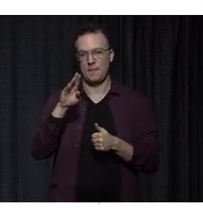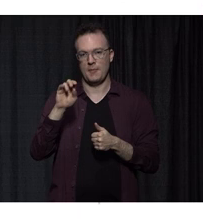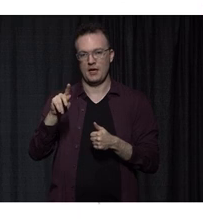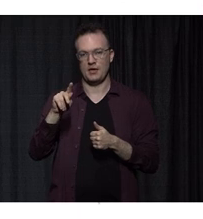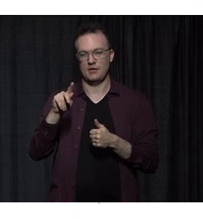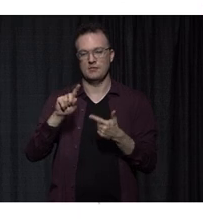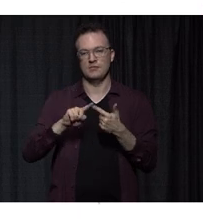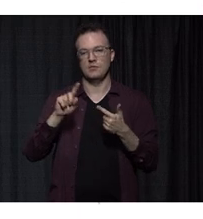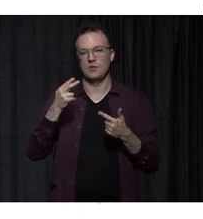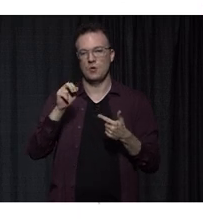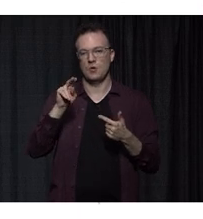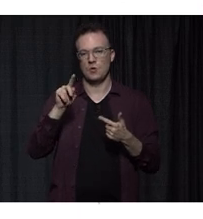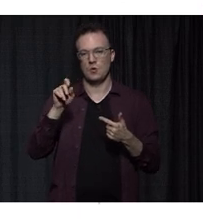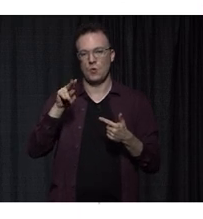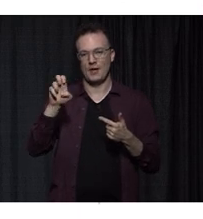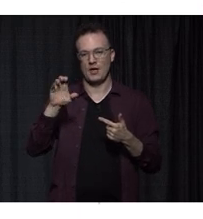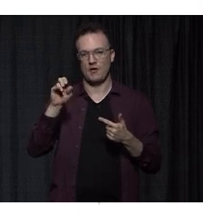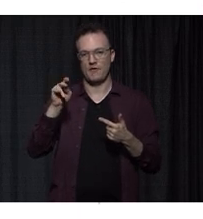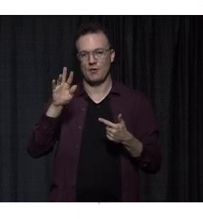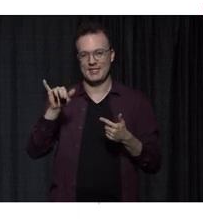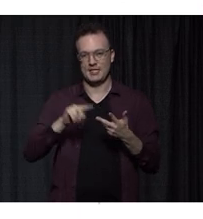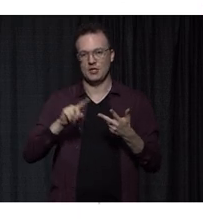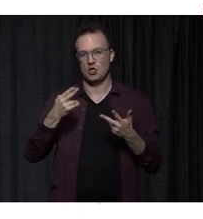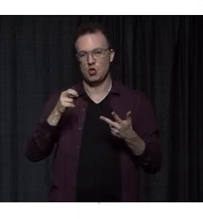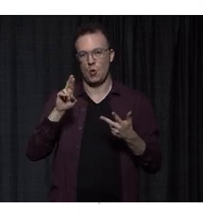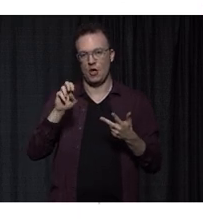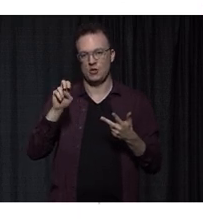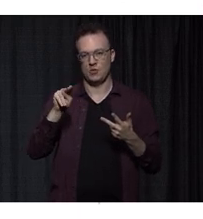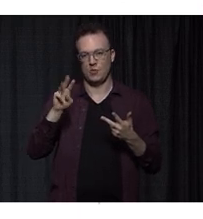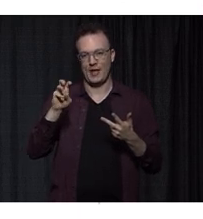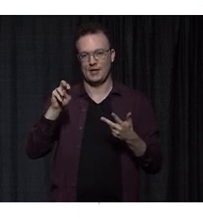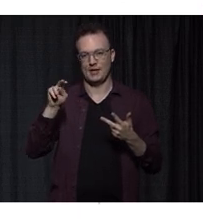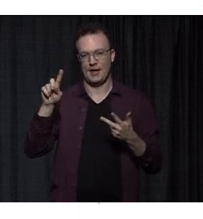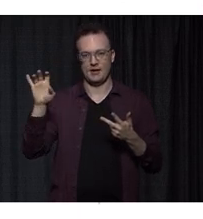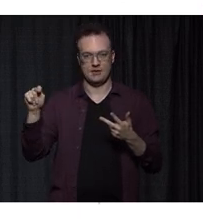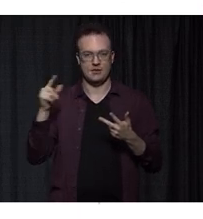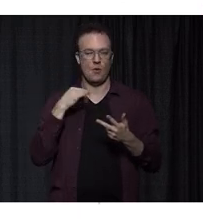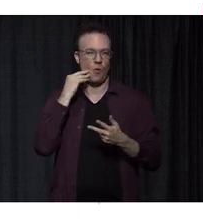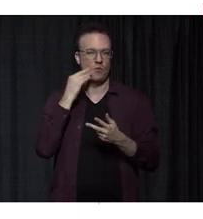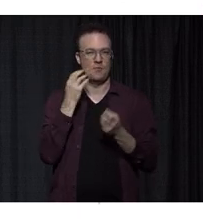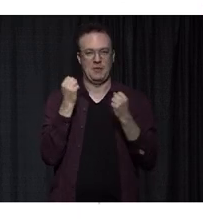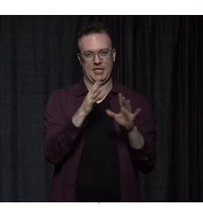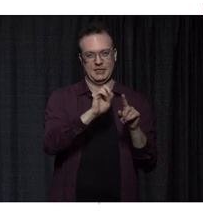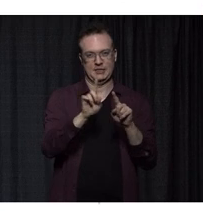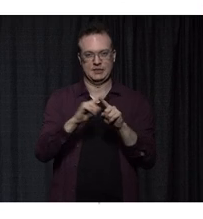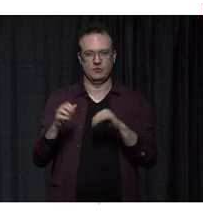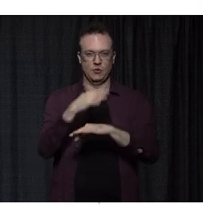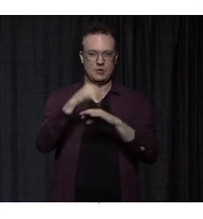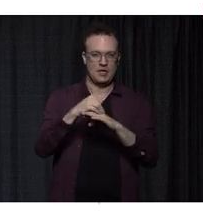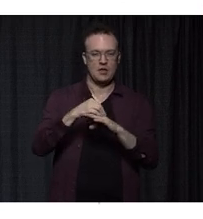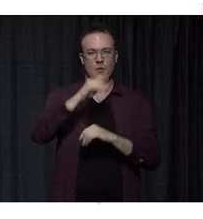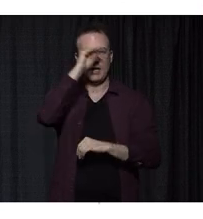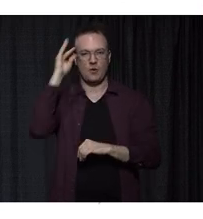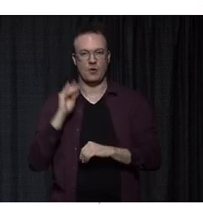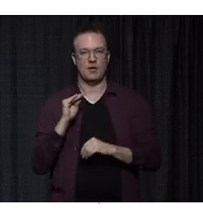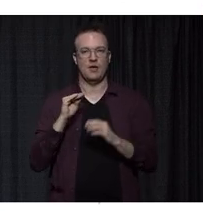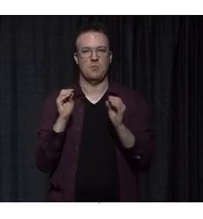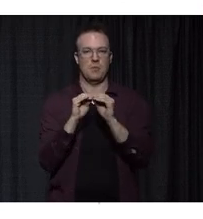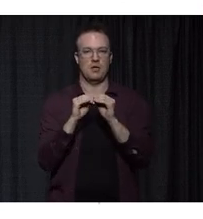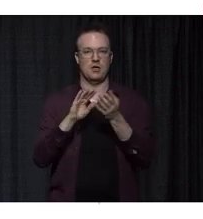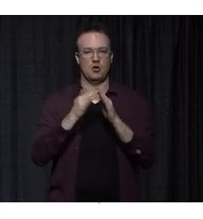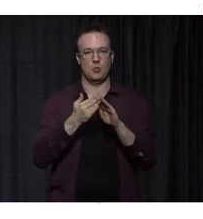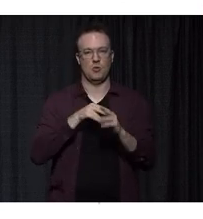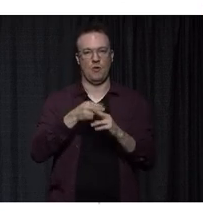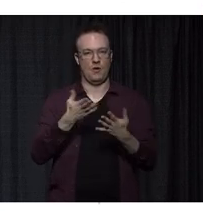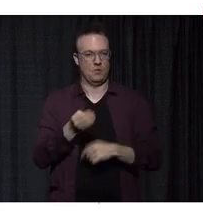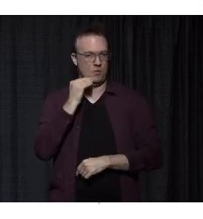Nation, the Haudenosaunee Confederacy, and the Huron-Wendat. It is now home to many First Nation, Inuit, and Métis